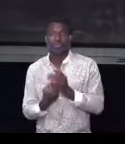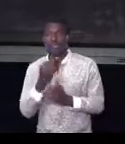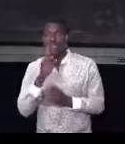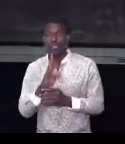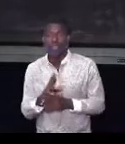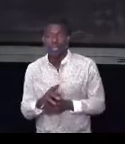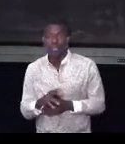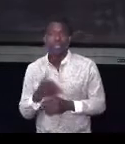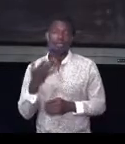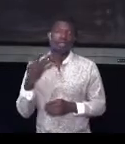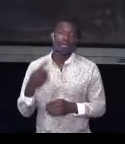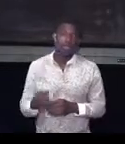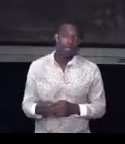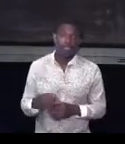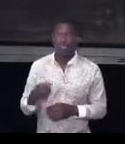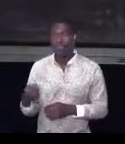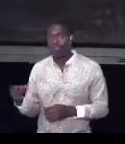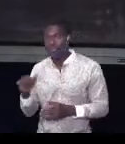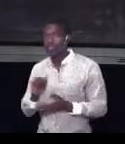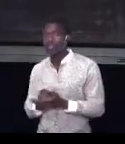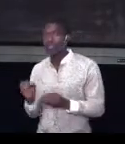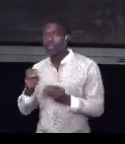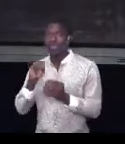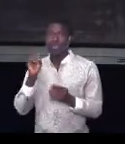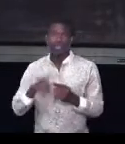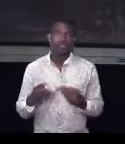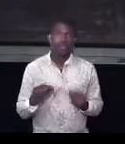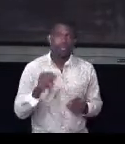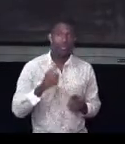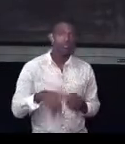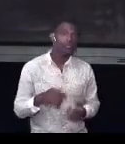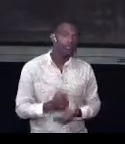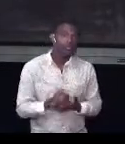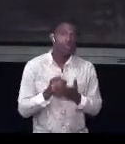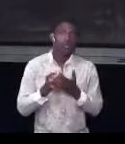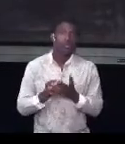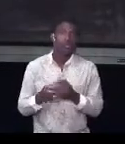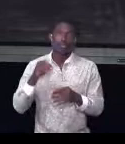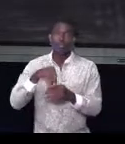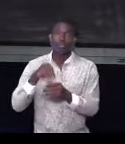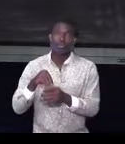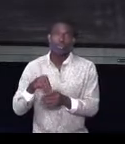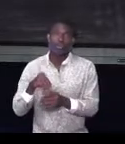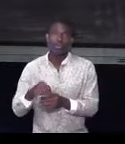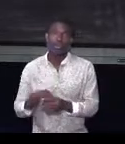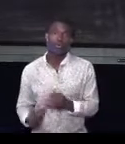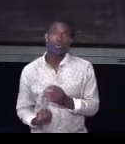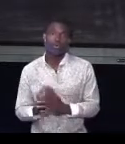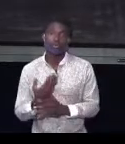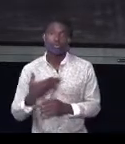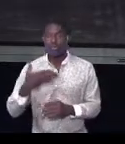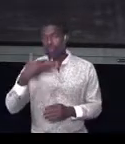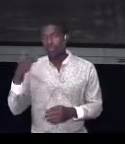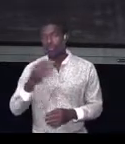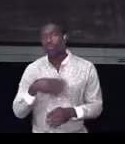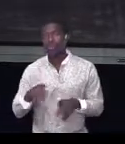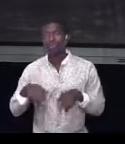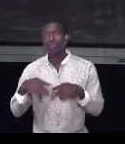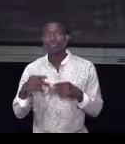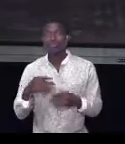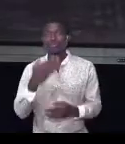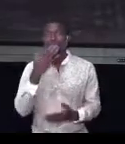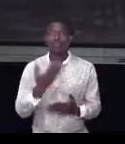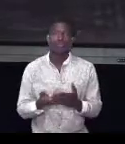You were told they are the substances that are added to the soil to help crops grow better and produce good